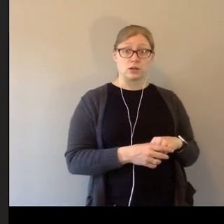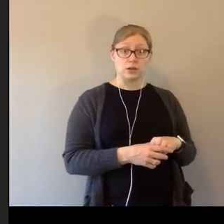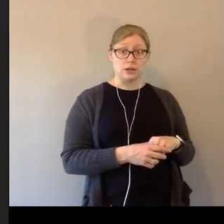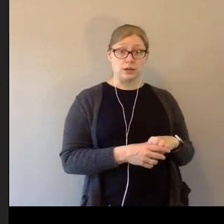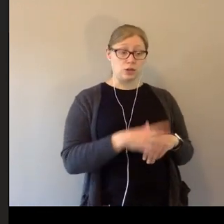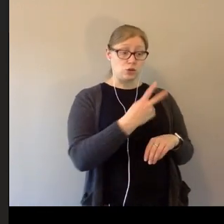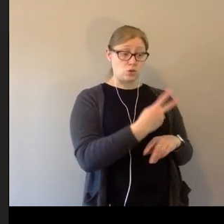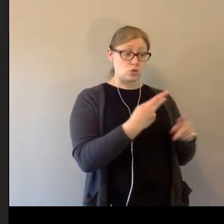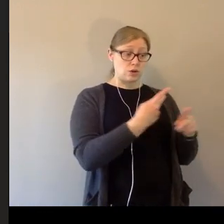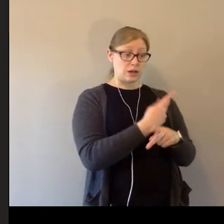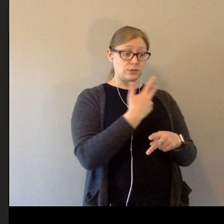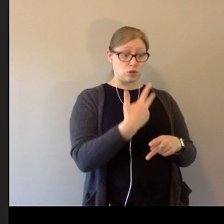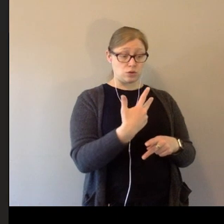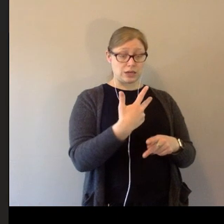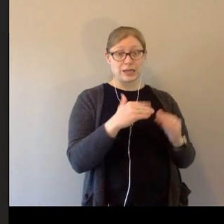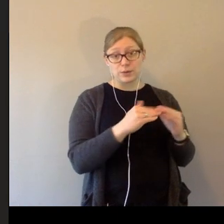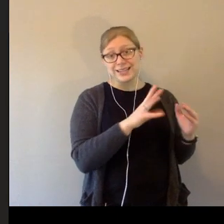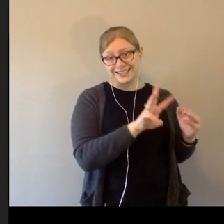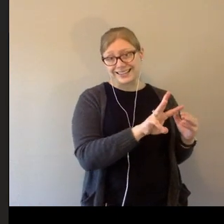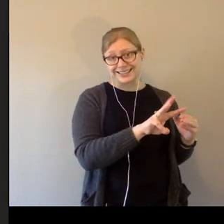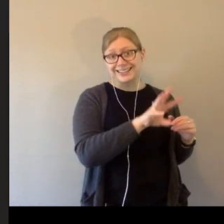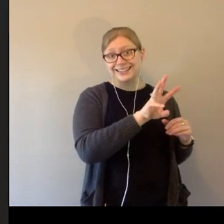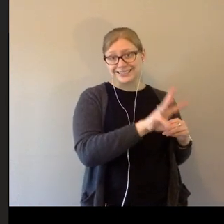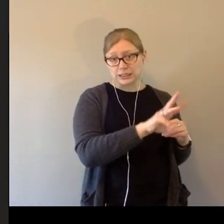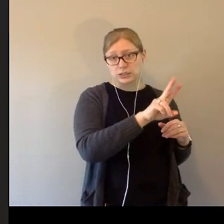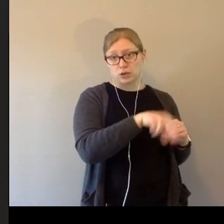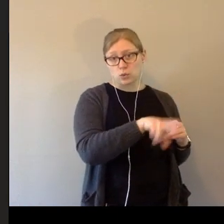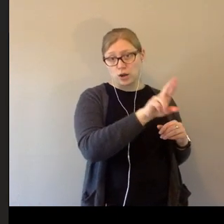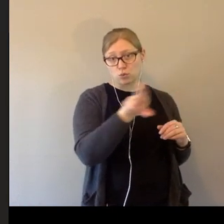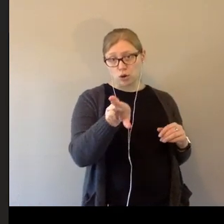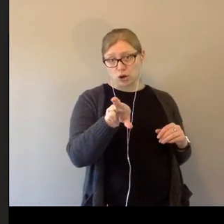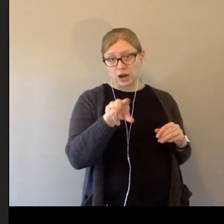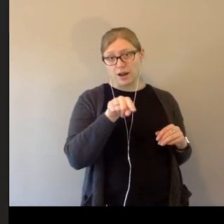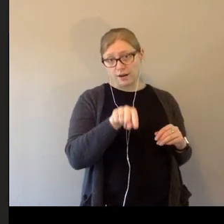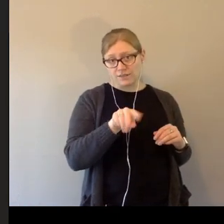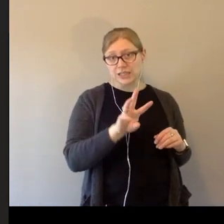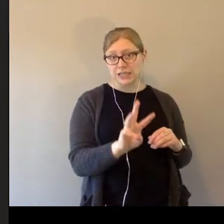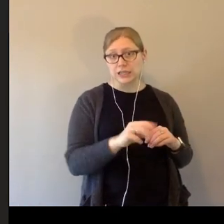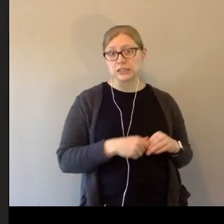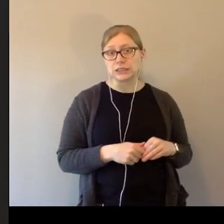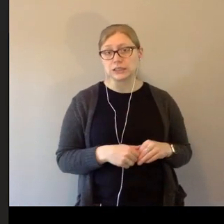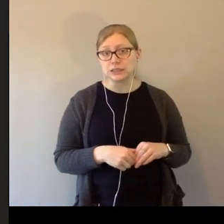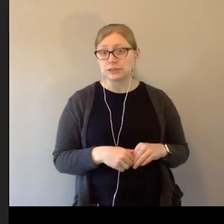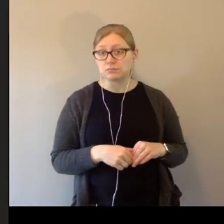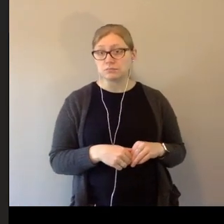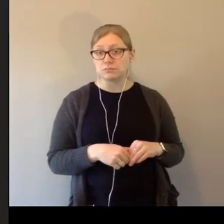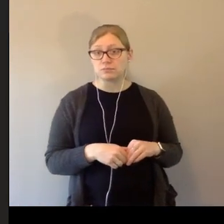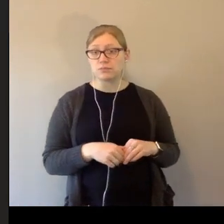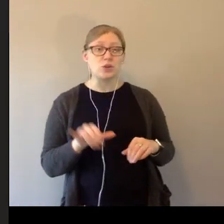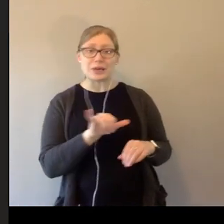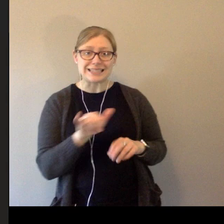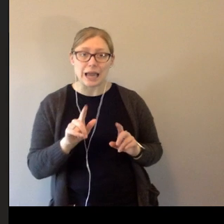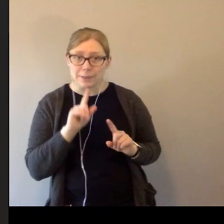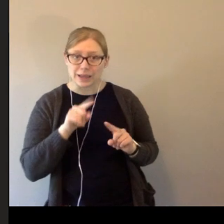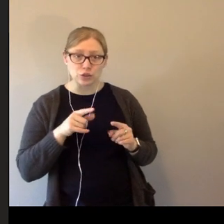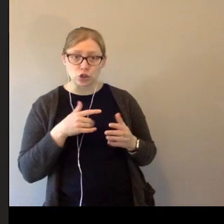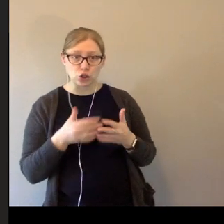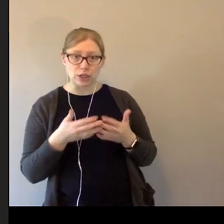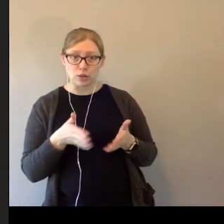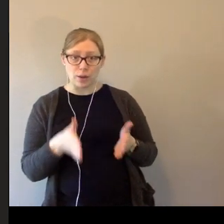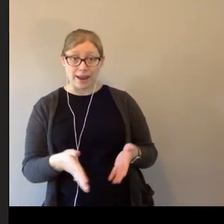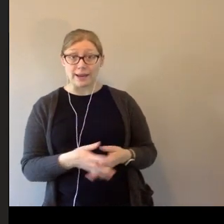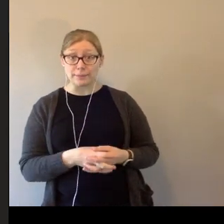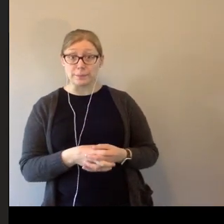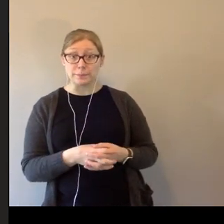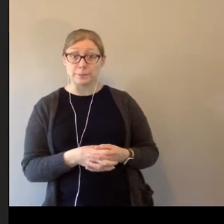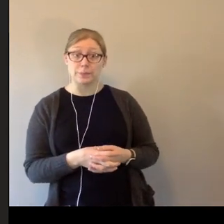And so it's going to be 6 square root of 6. So either way, you would get the same answer. So we've done some examples